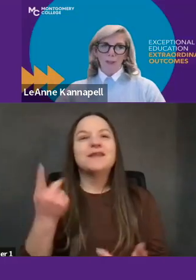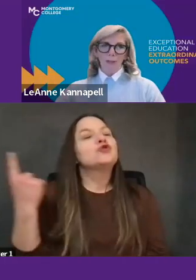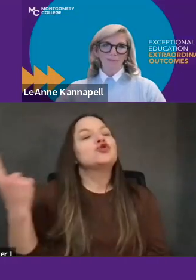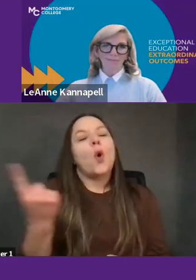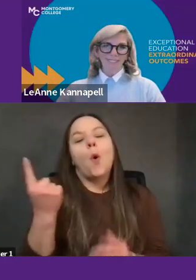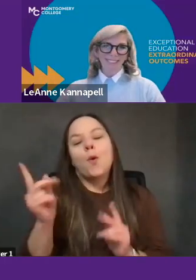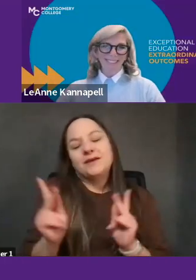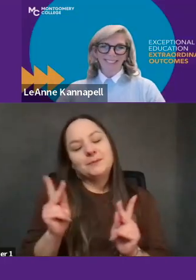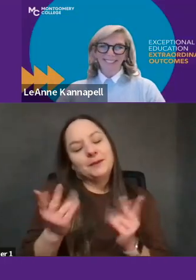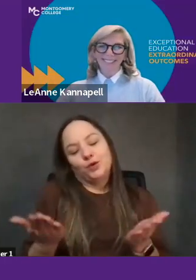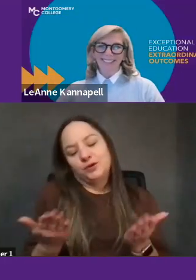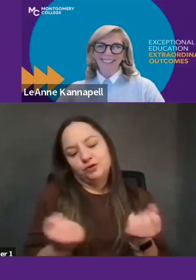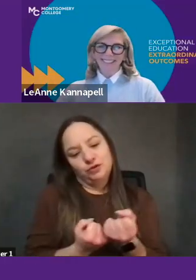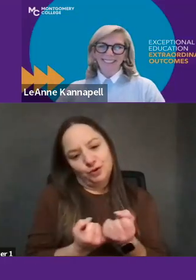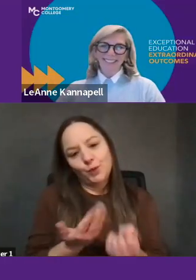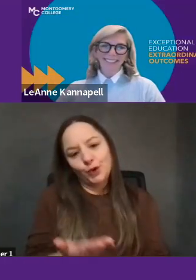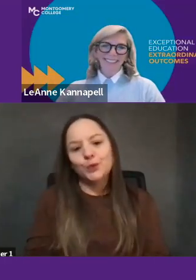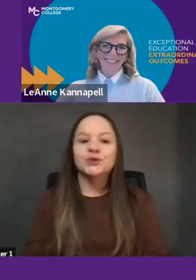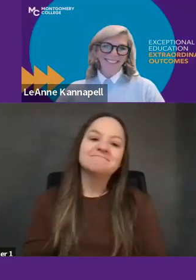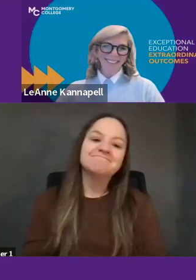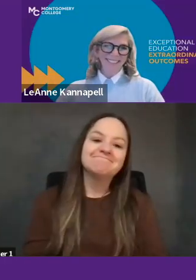people there for you.